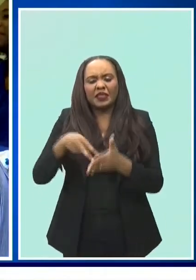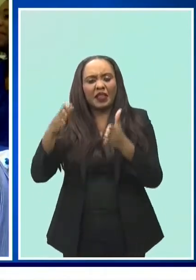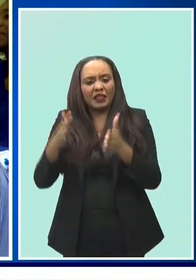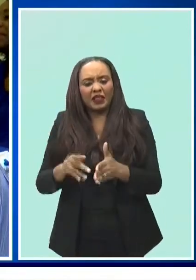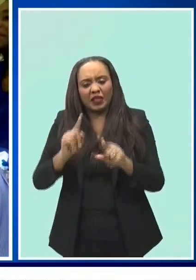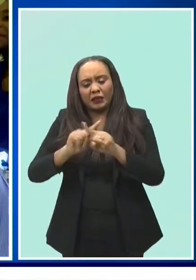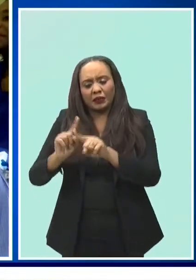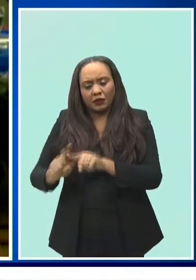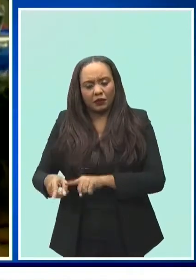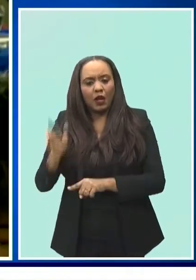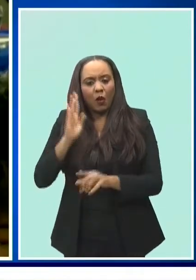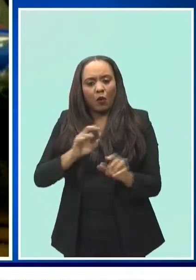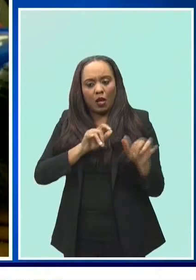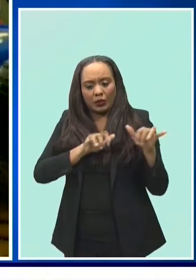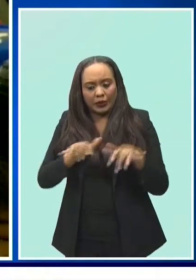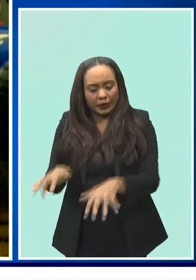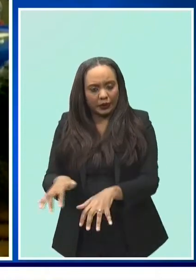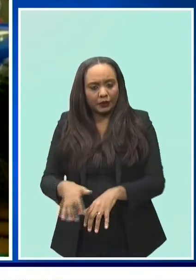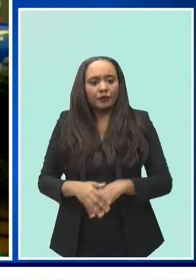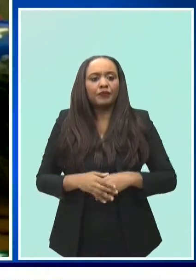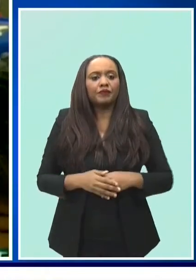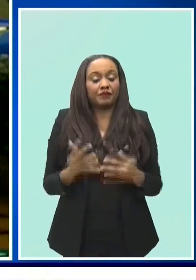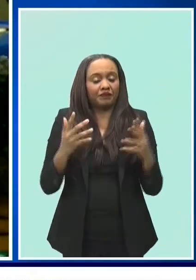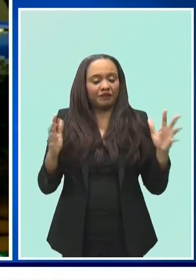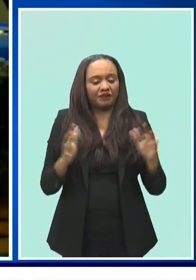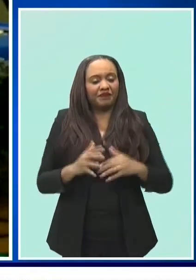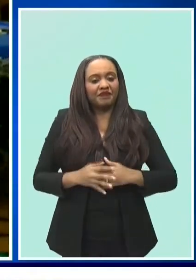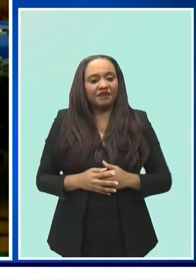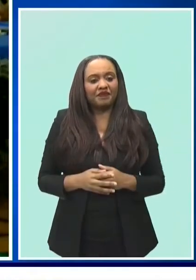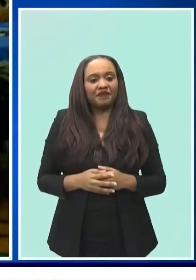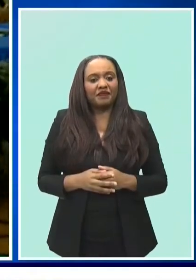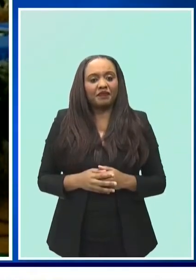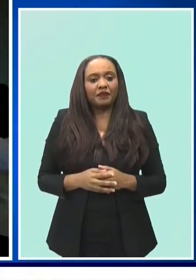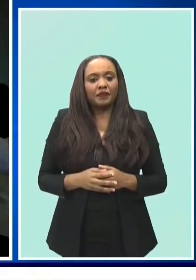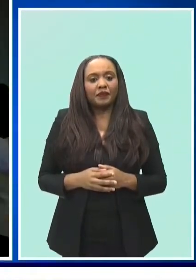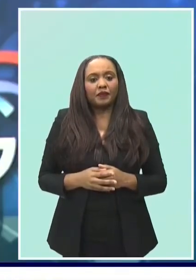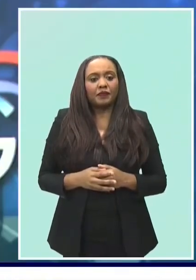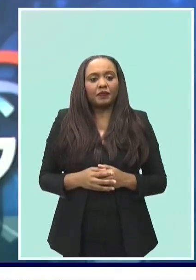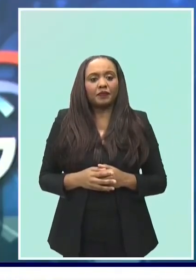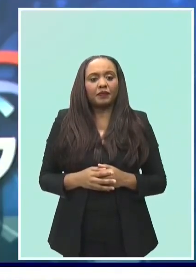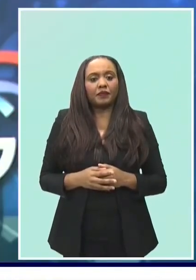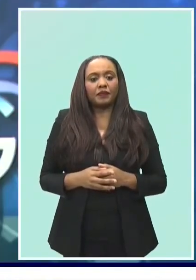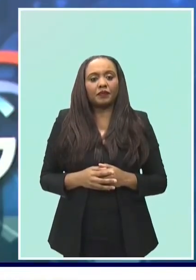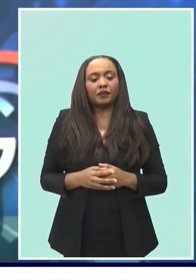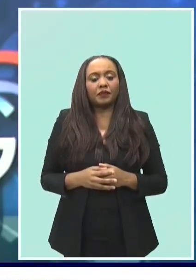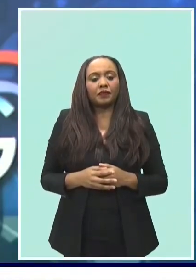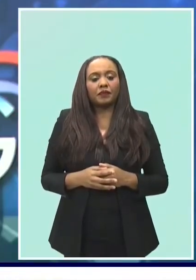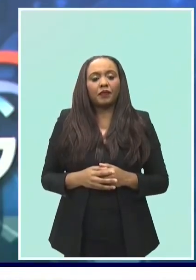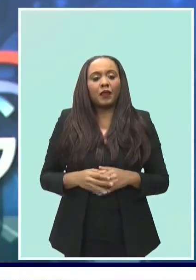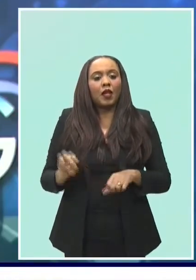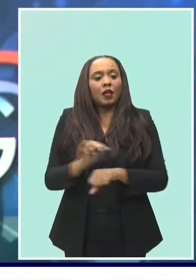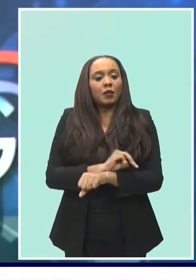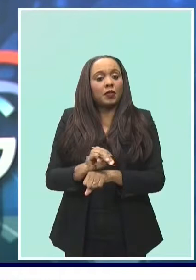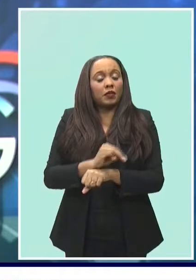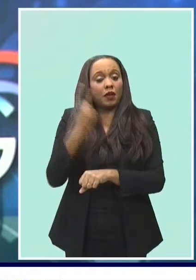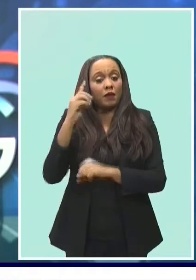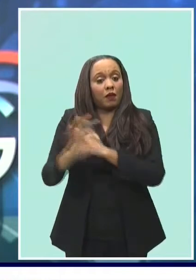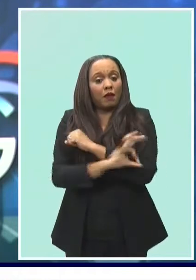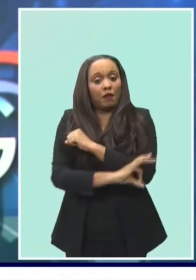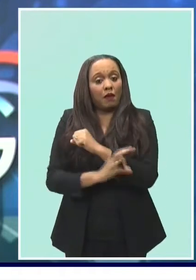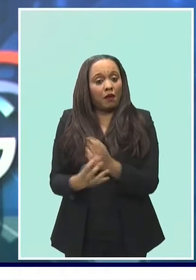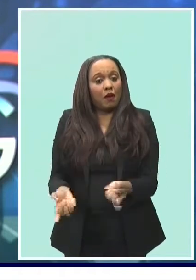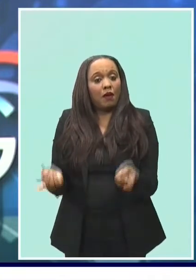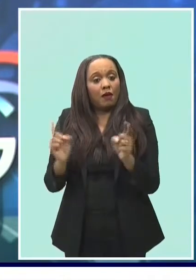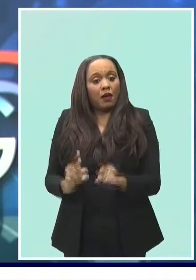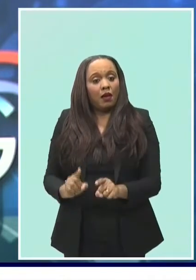are expected to attend. Lisa Broom, CBC News. Through its overseas missions and its envoys,